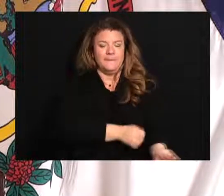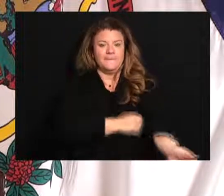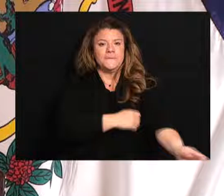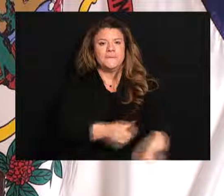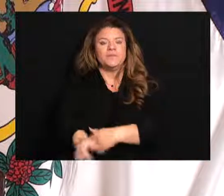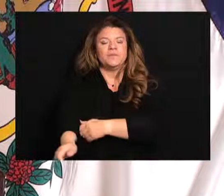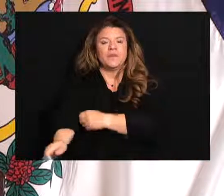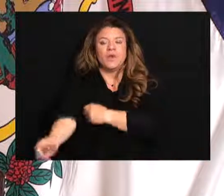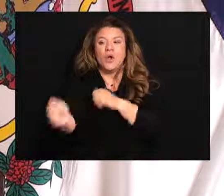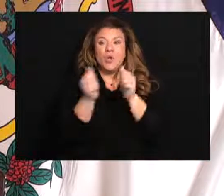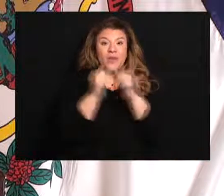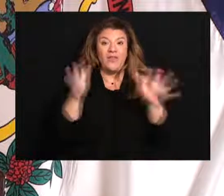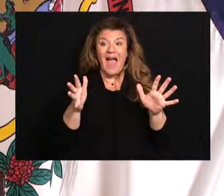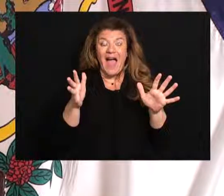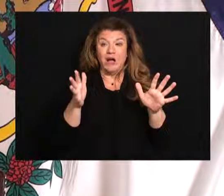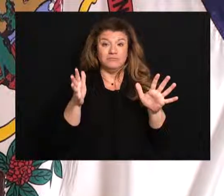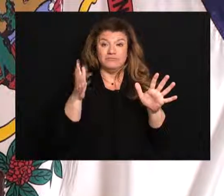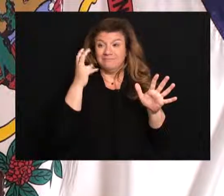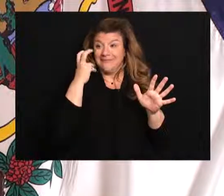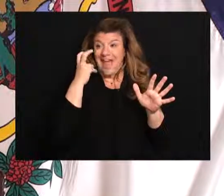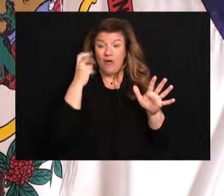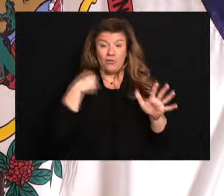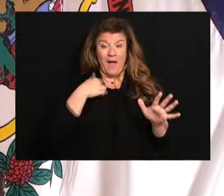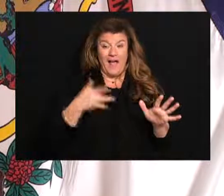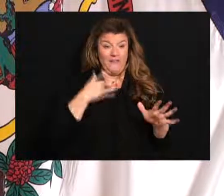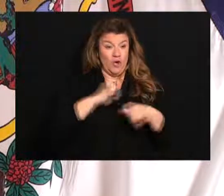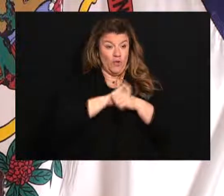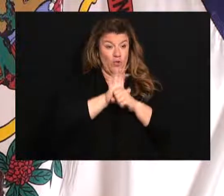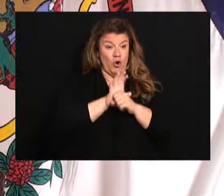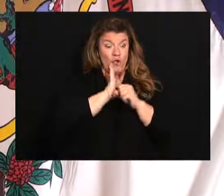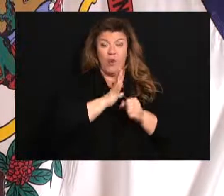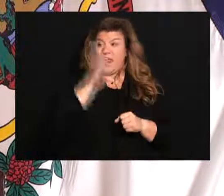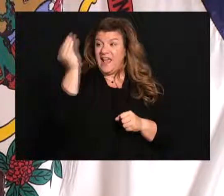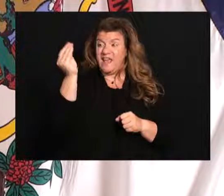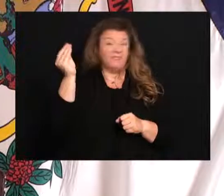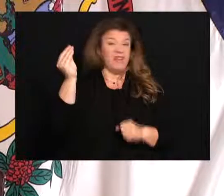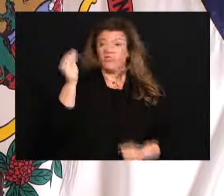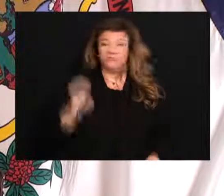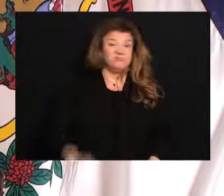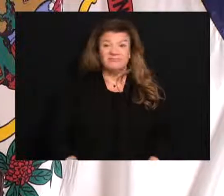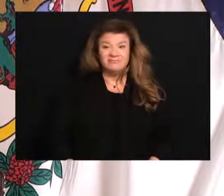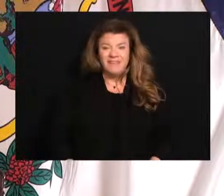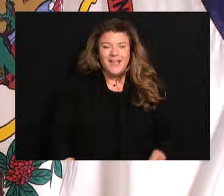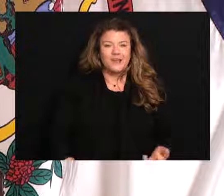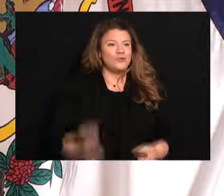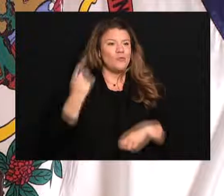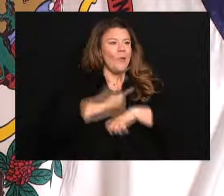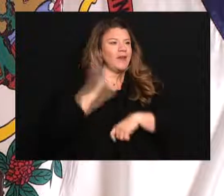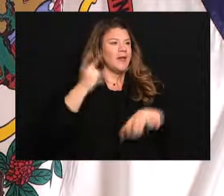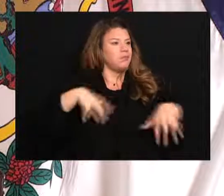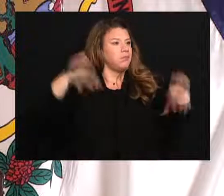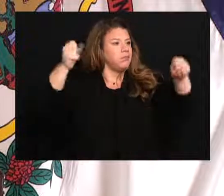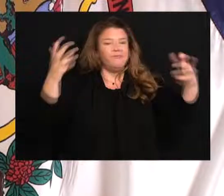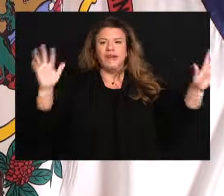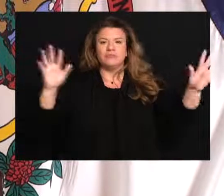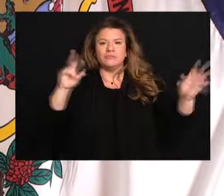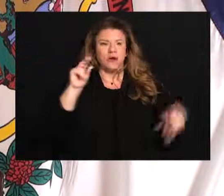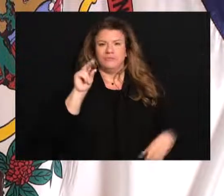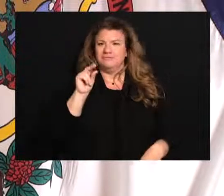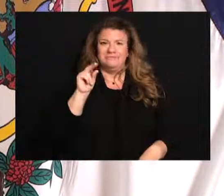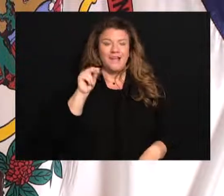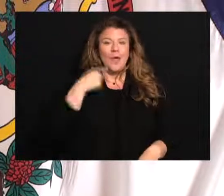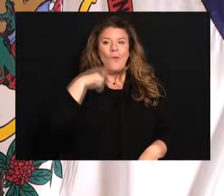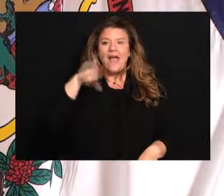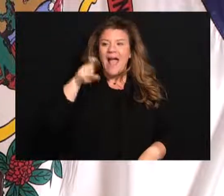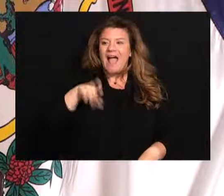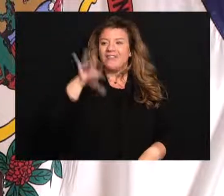question whatsoever, I don't think this thing's going to leave. I don't think this thing is just miraculously going to evaporate. I think we have to